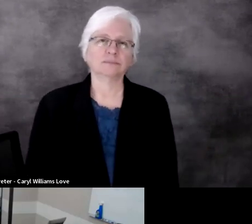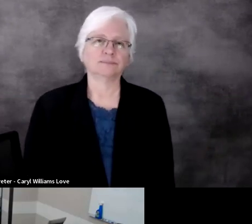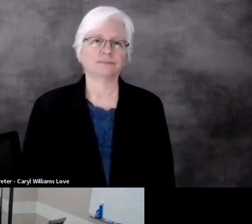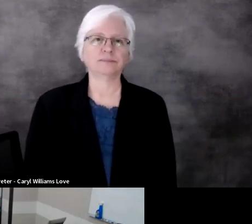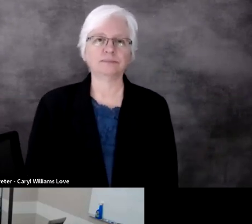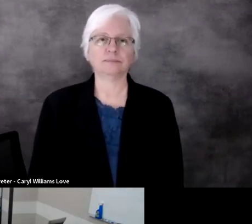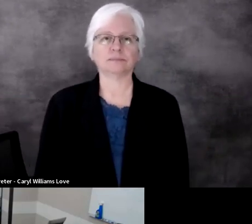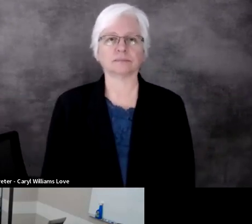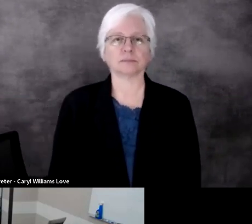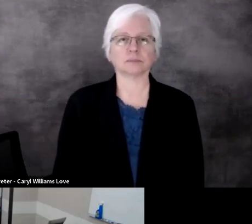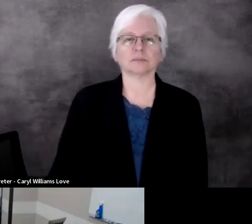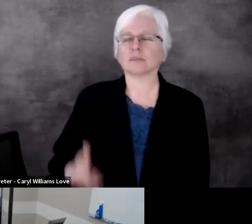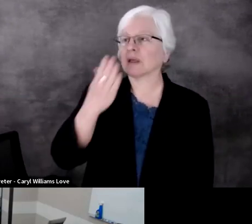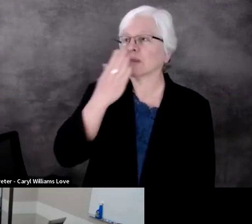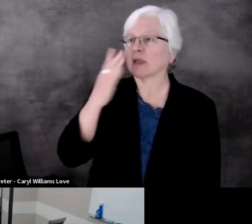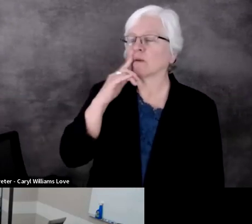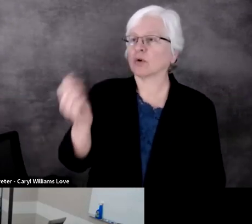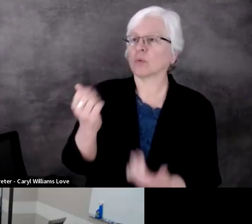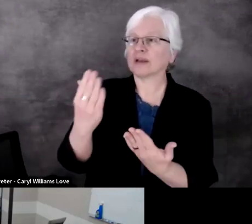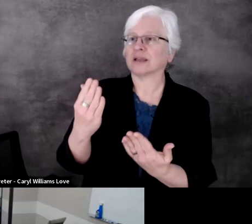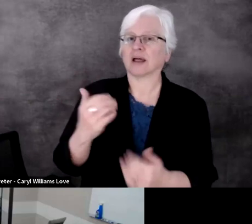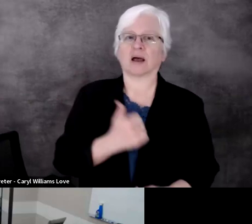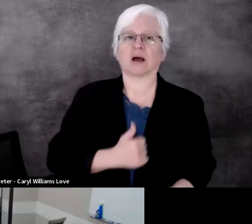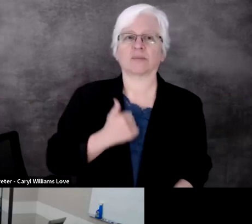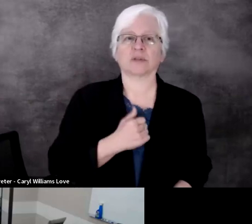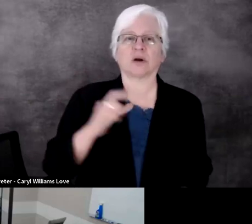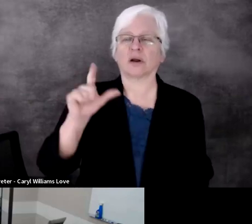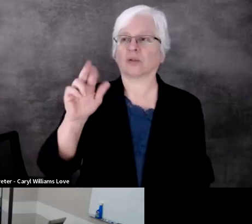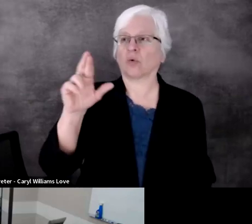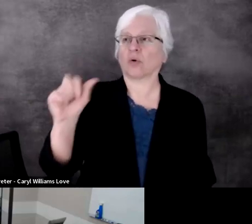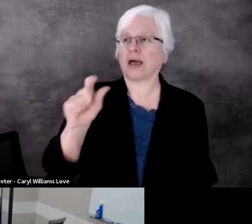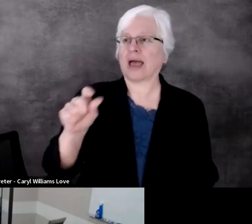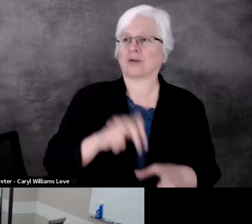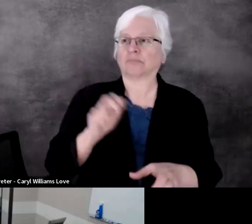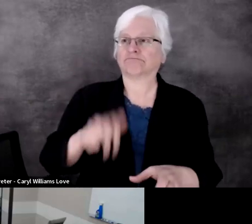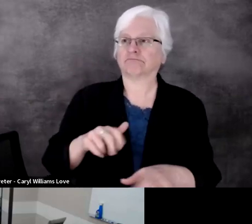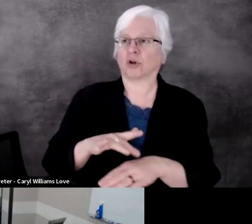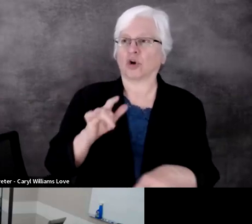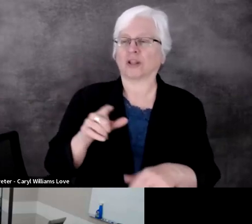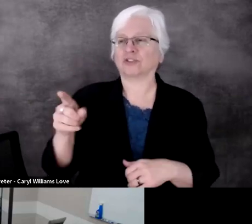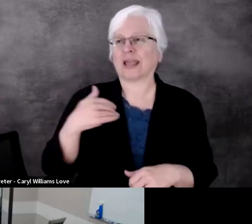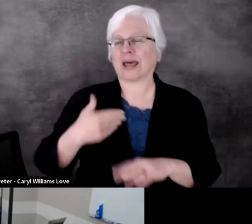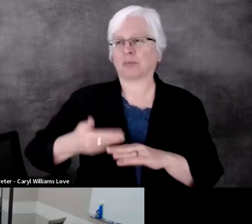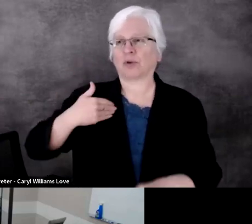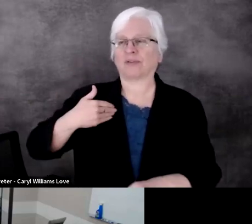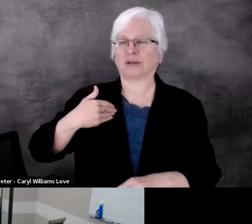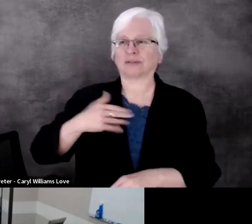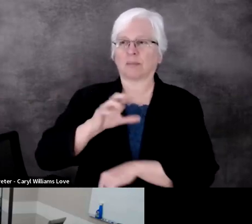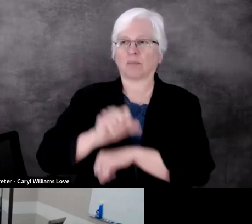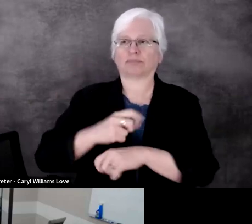Thank you for raising that, Dr. Snowden. I'm sorry that Laura Pippen had to step out early today. She'd had a previously scheduled